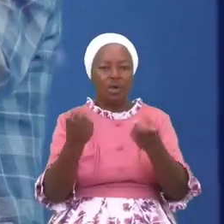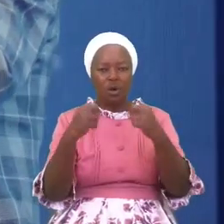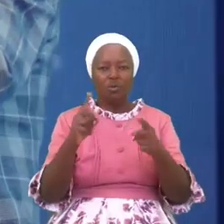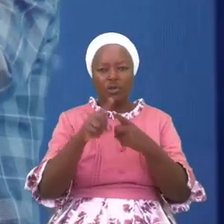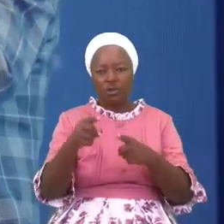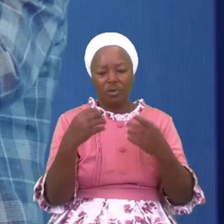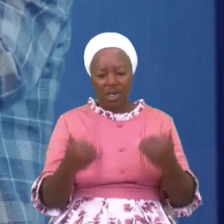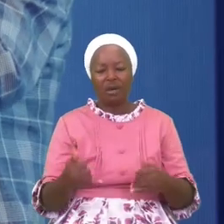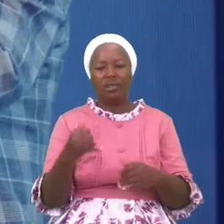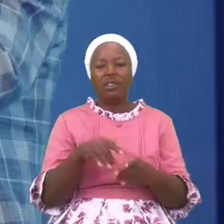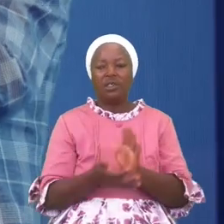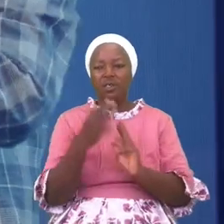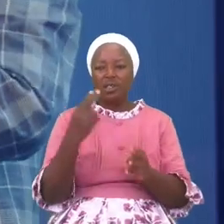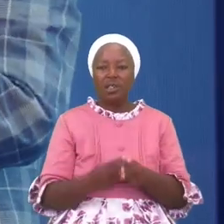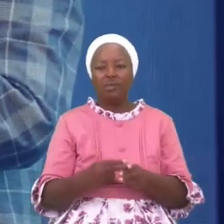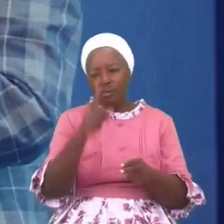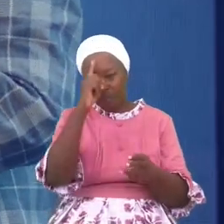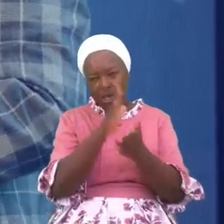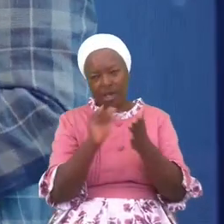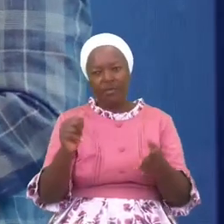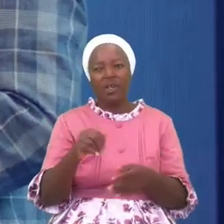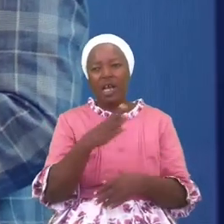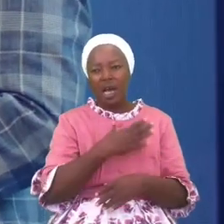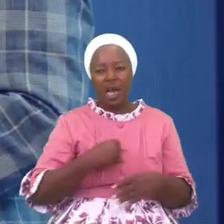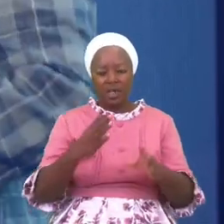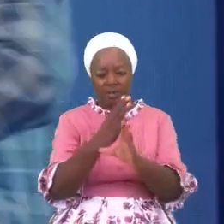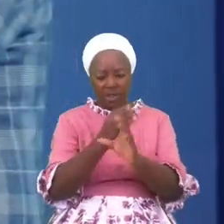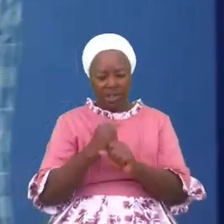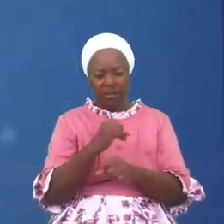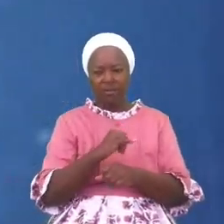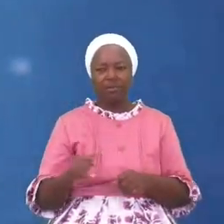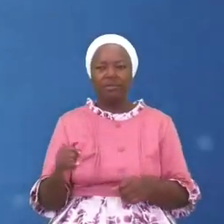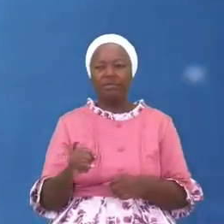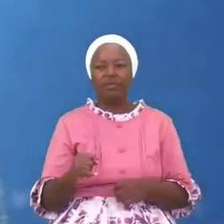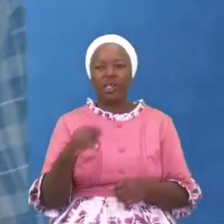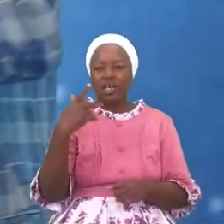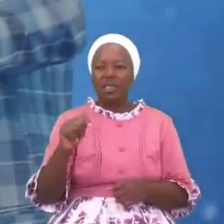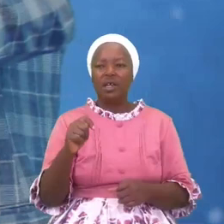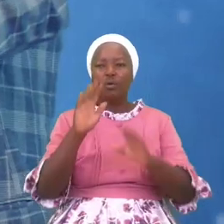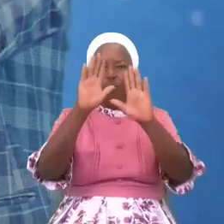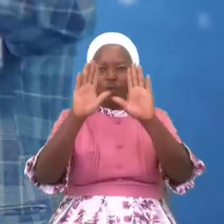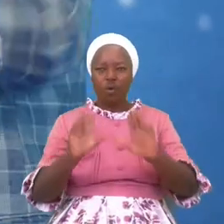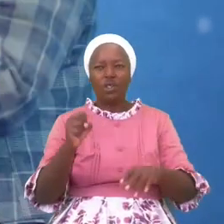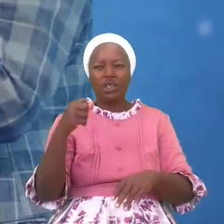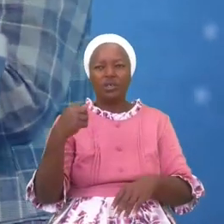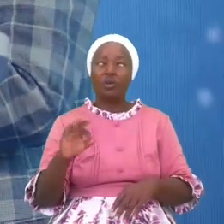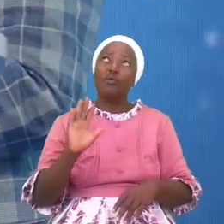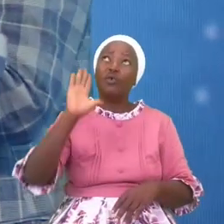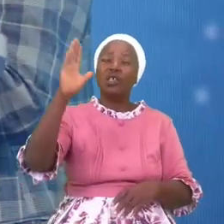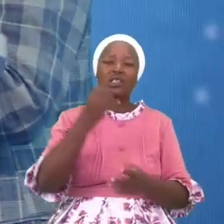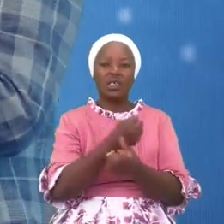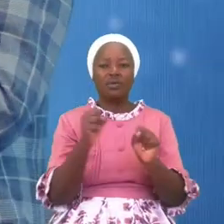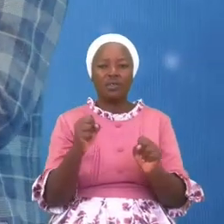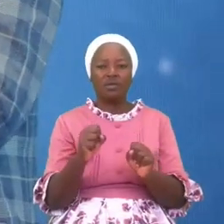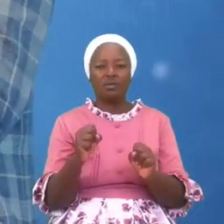and receiving the wonders of his salvation. Let's come to number two now. I told you already that there